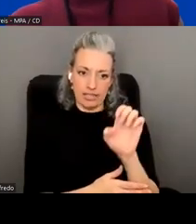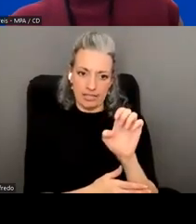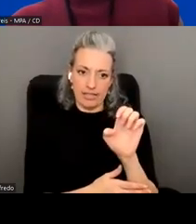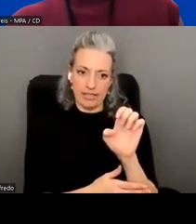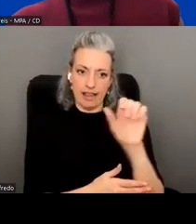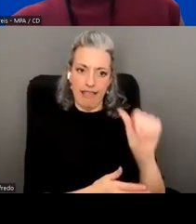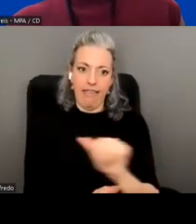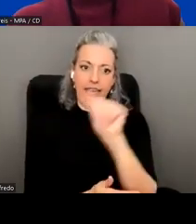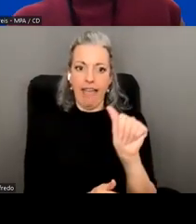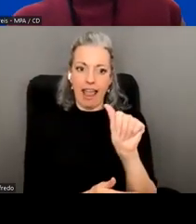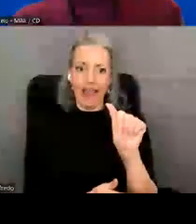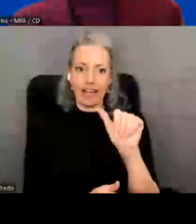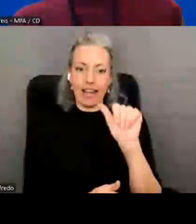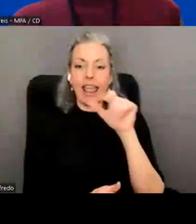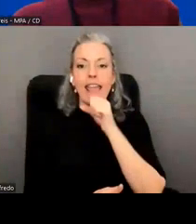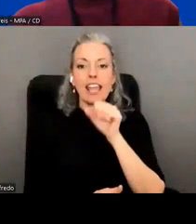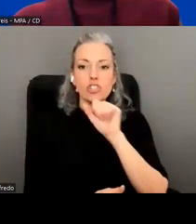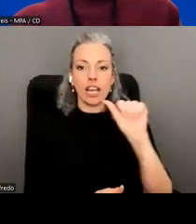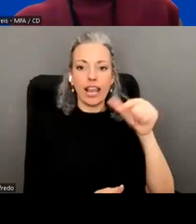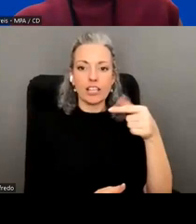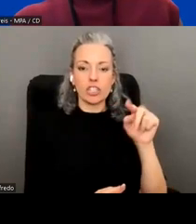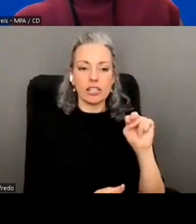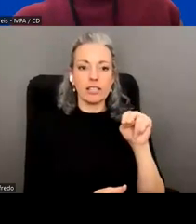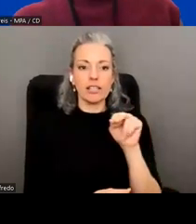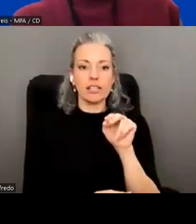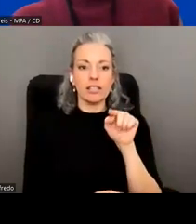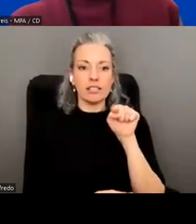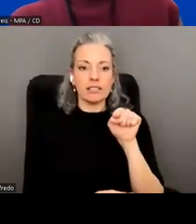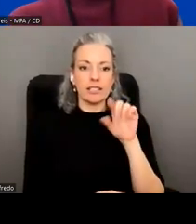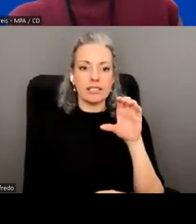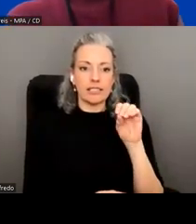E-N-G-A-G-E at aging.ca.gov. Next slide.